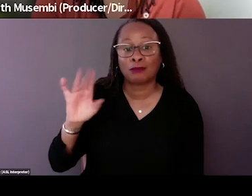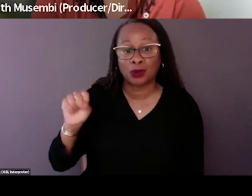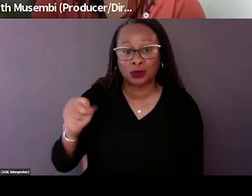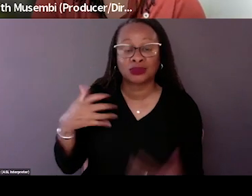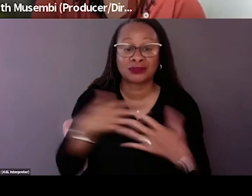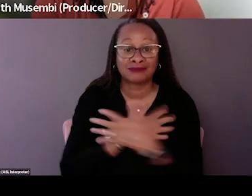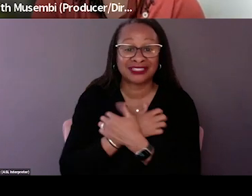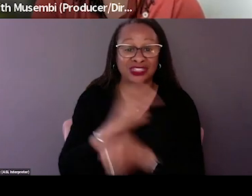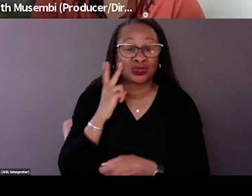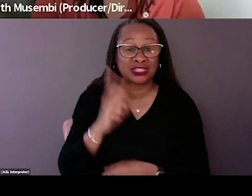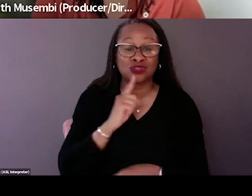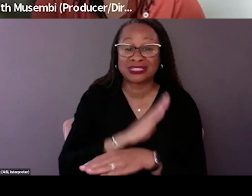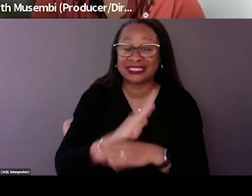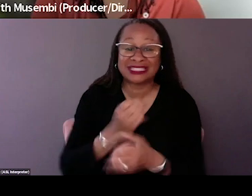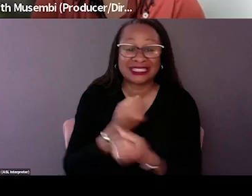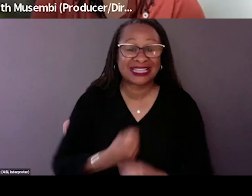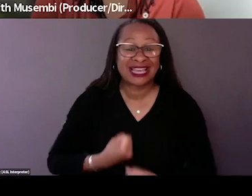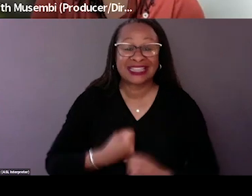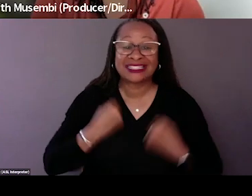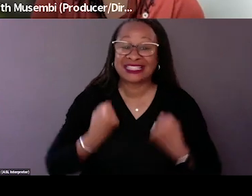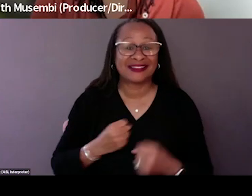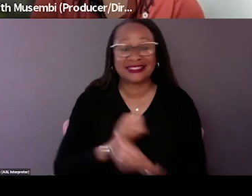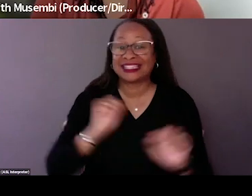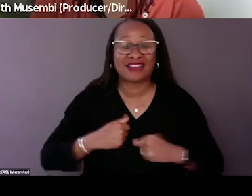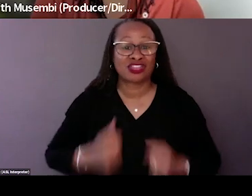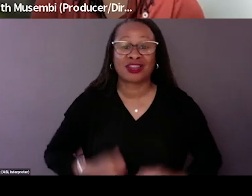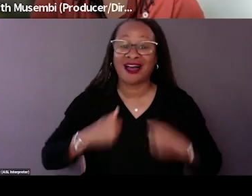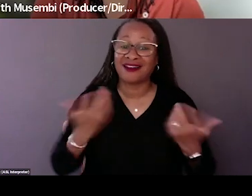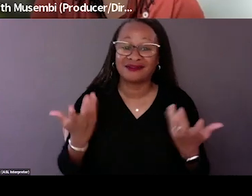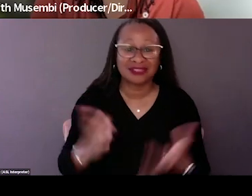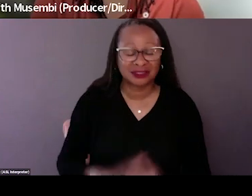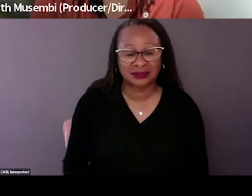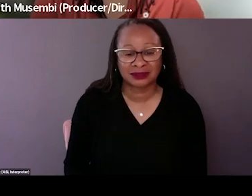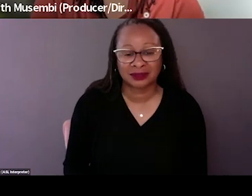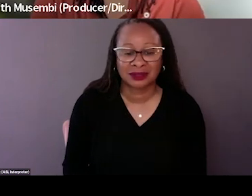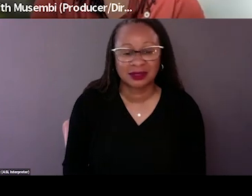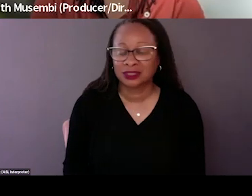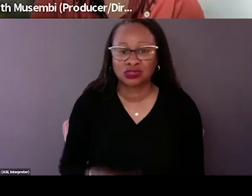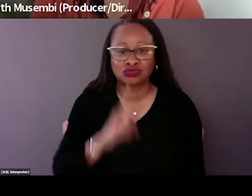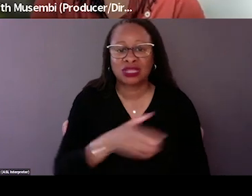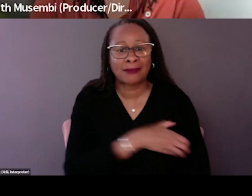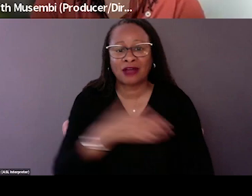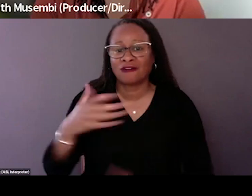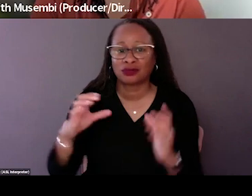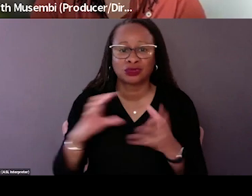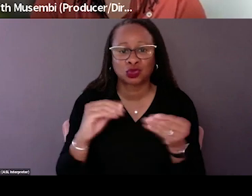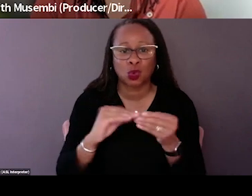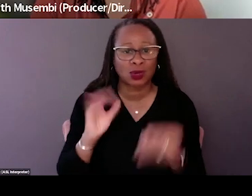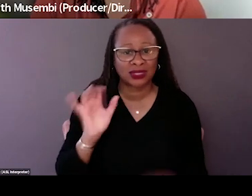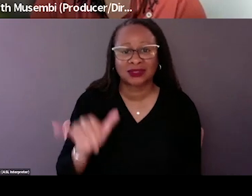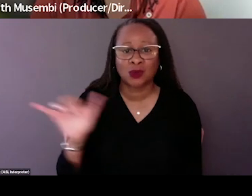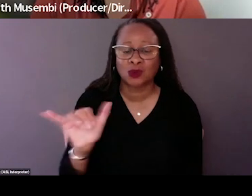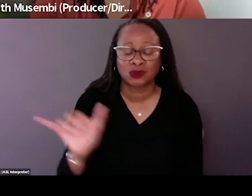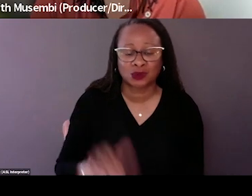lives, and sometimes having their own lives saved. Such a powerful story. Oh my God, I love